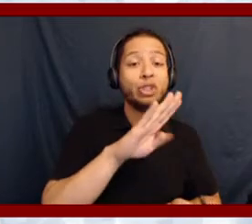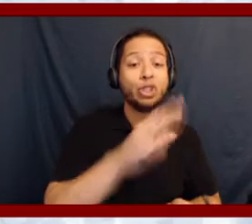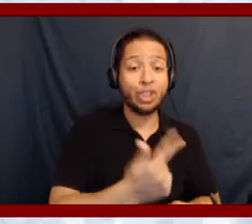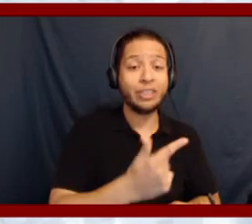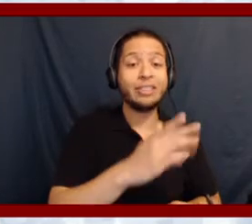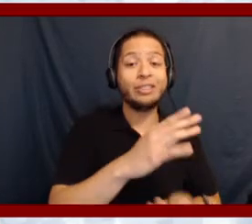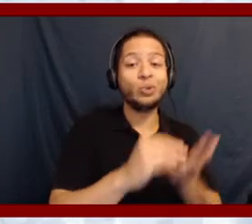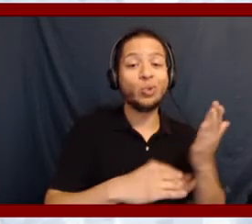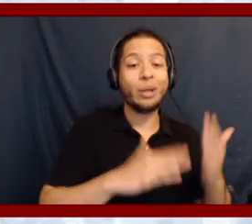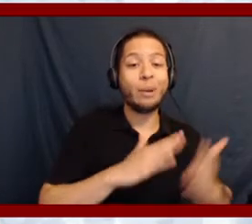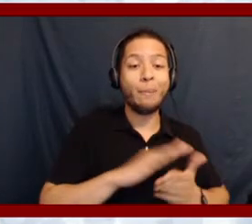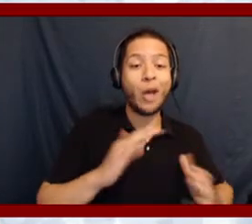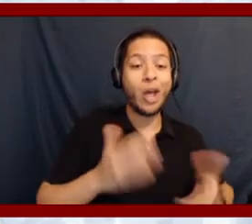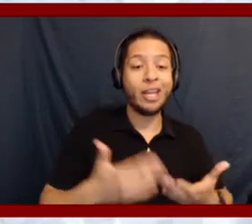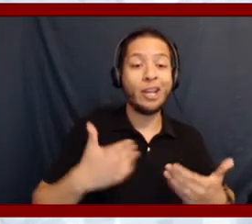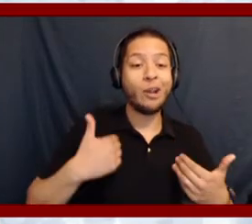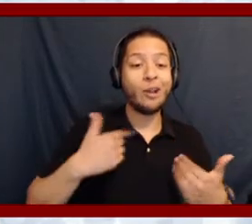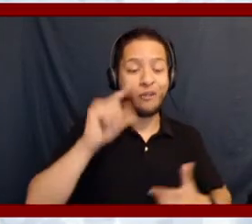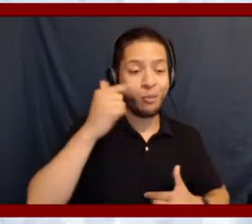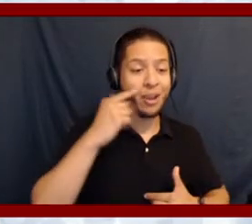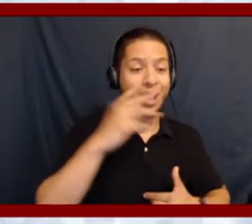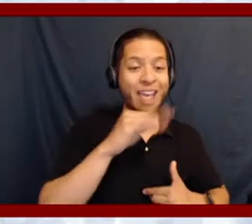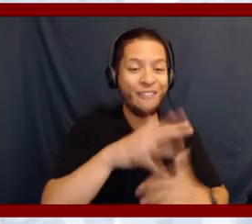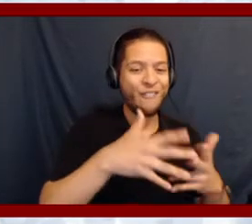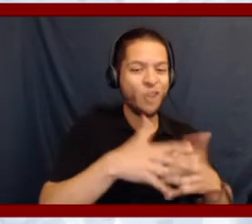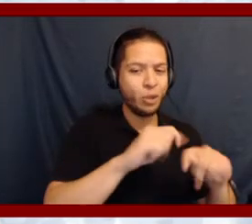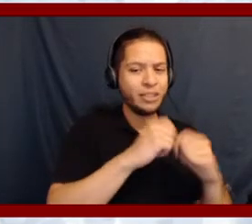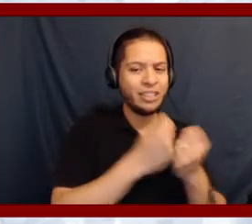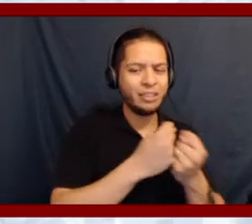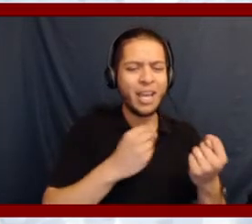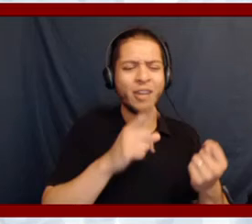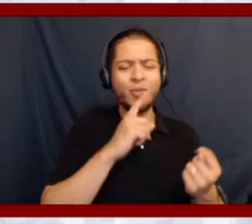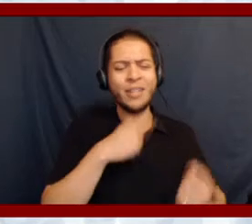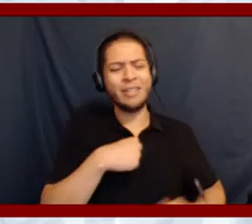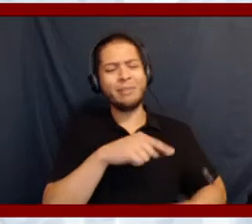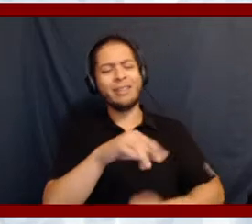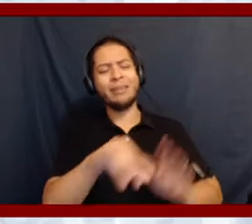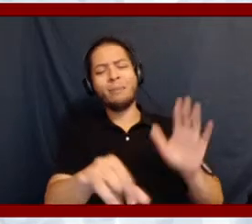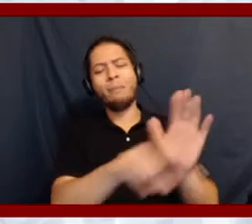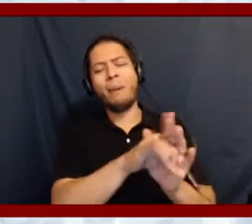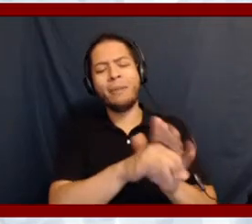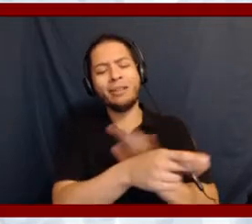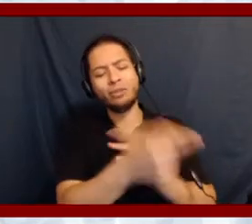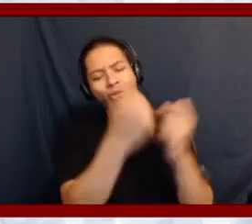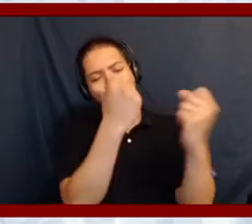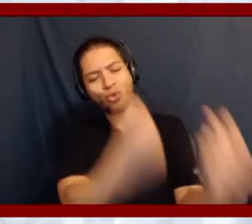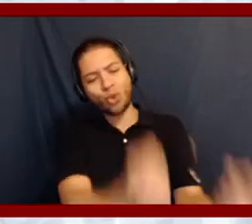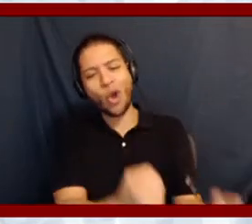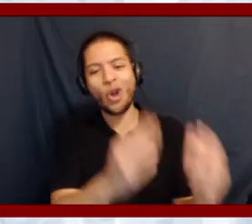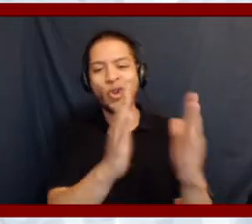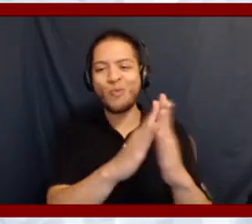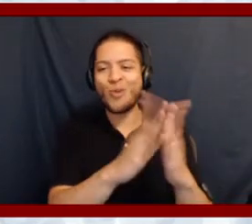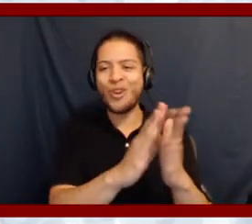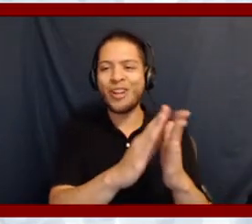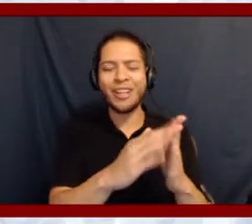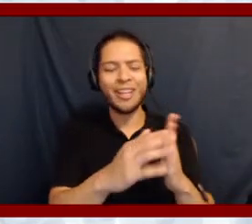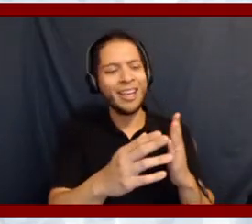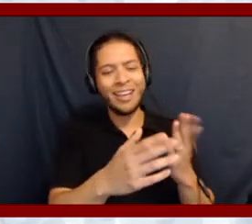on campus a little while ago. And the sense of community was clear. They were happy to be back, and thank you for everything you've done to get them